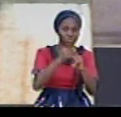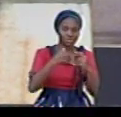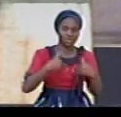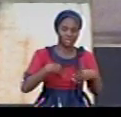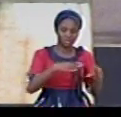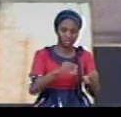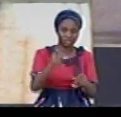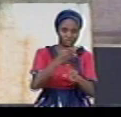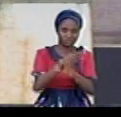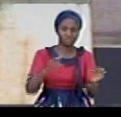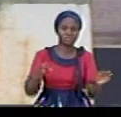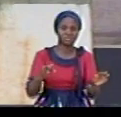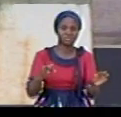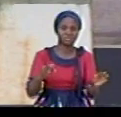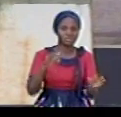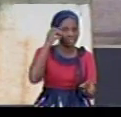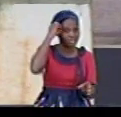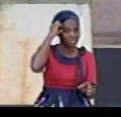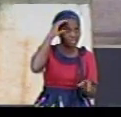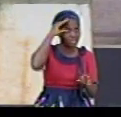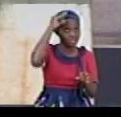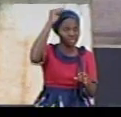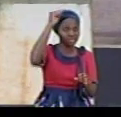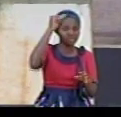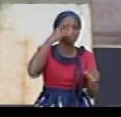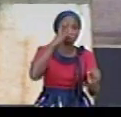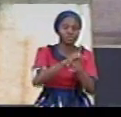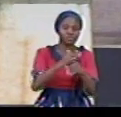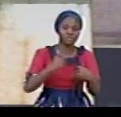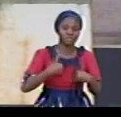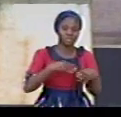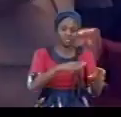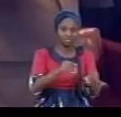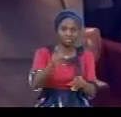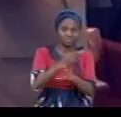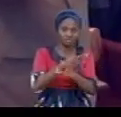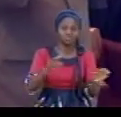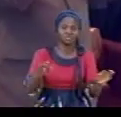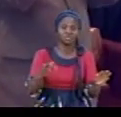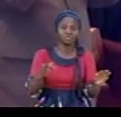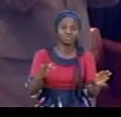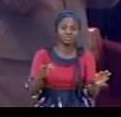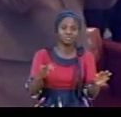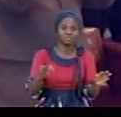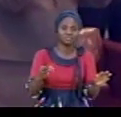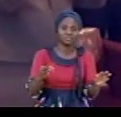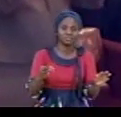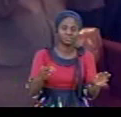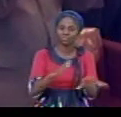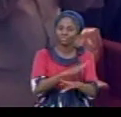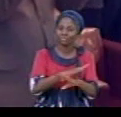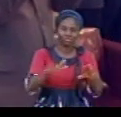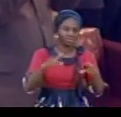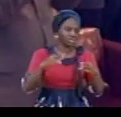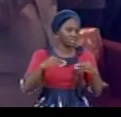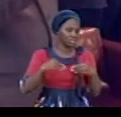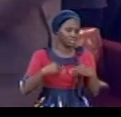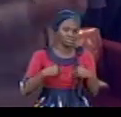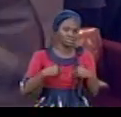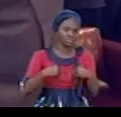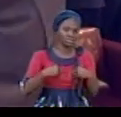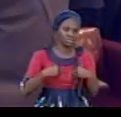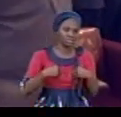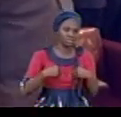you free. His promise has set you free. Don't accept. Don't